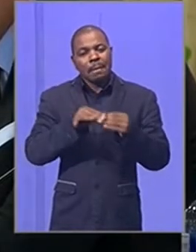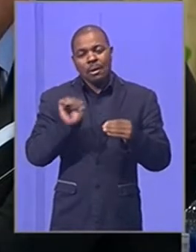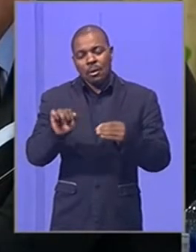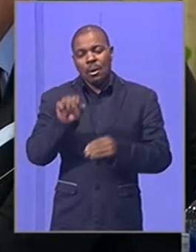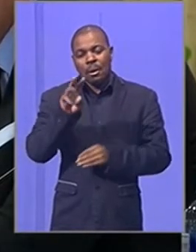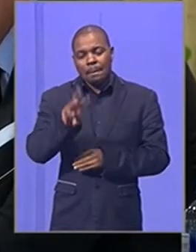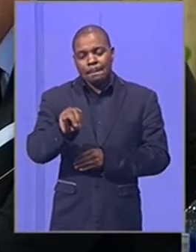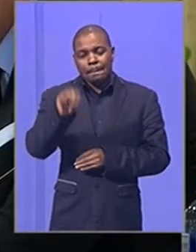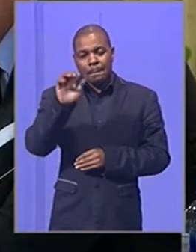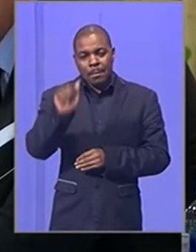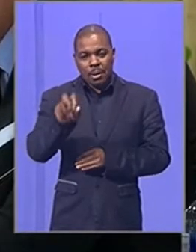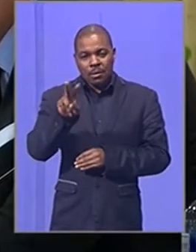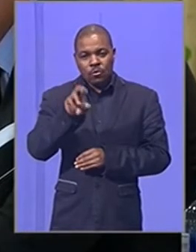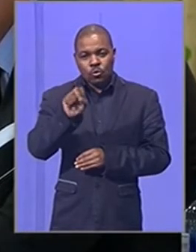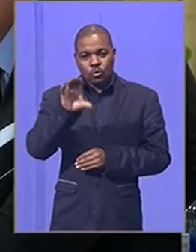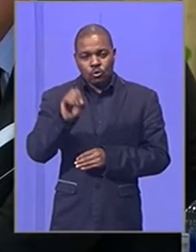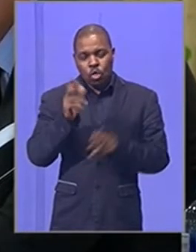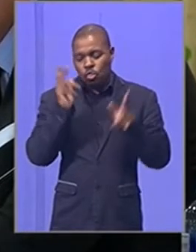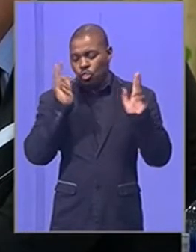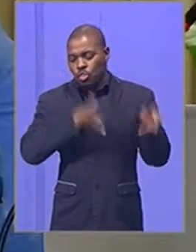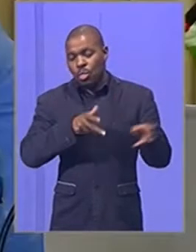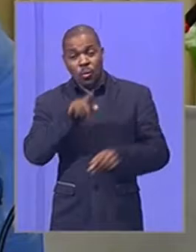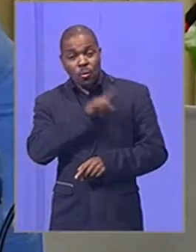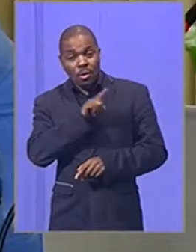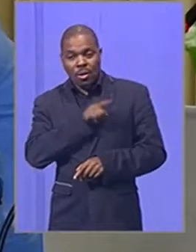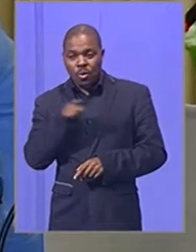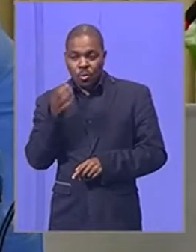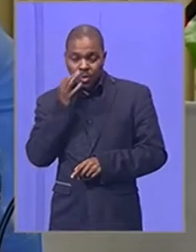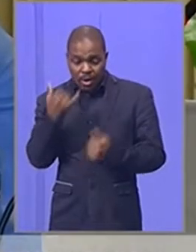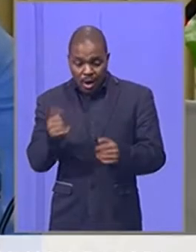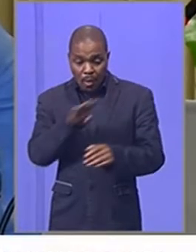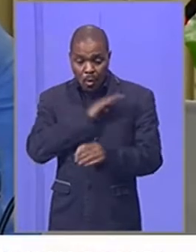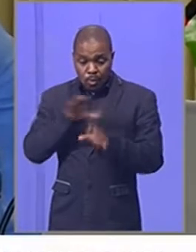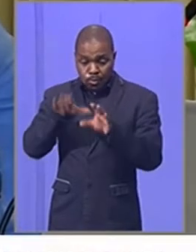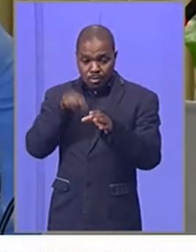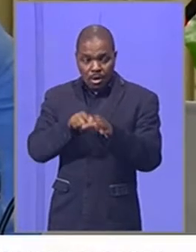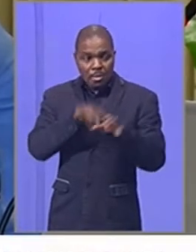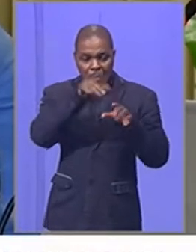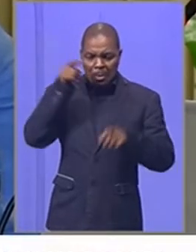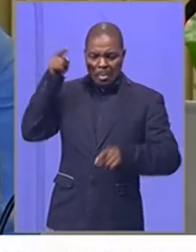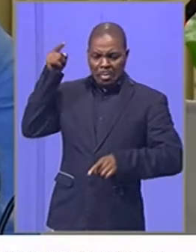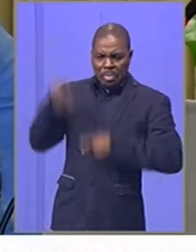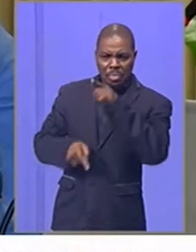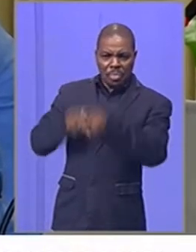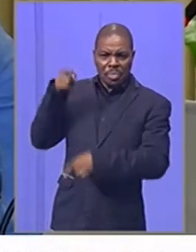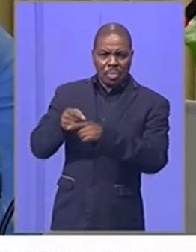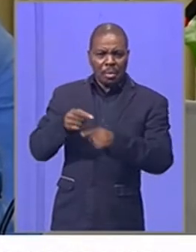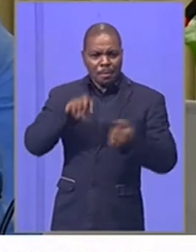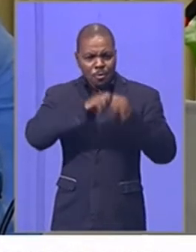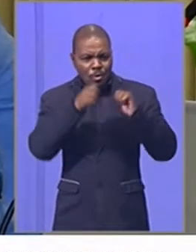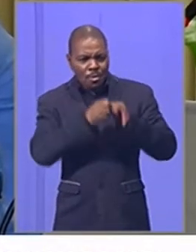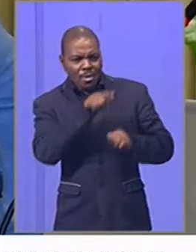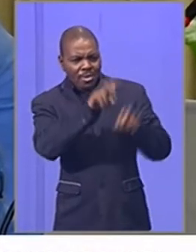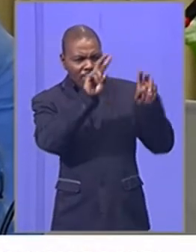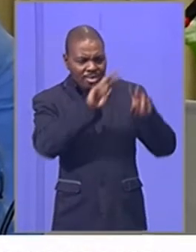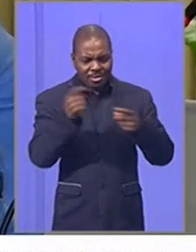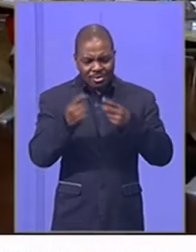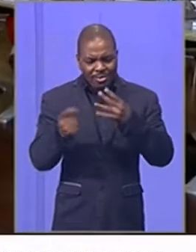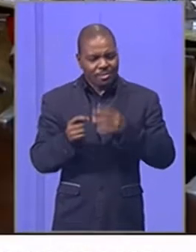Mavuso. Mavuso o ile a ngala ka morao bolela hore Boto ya jwale ha ya lokela ho bewa molato ka mathata a teng ka ra